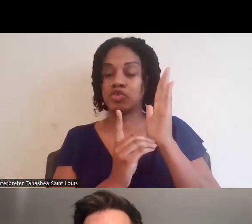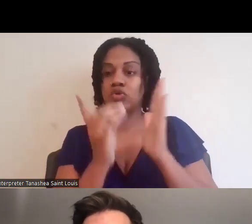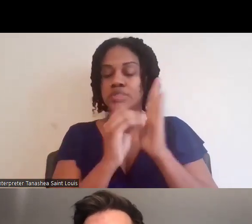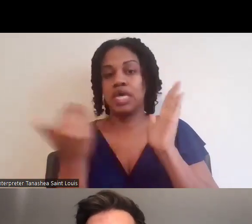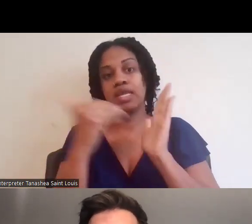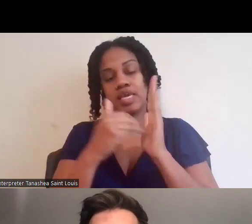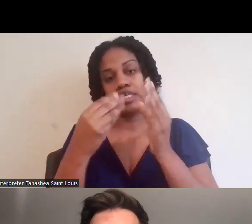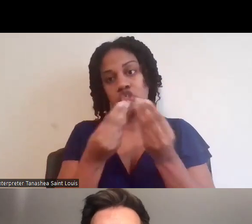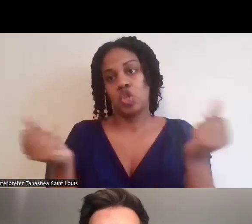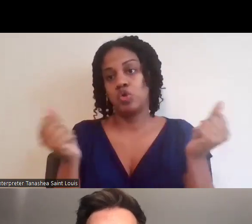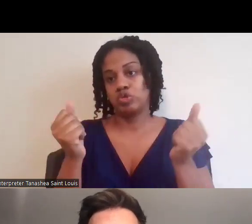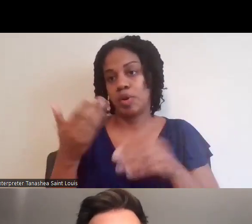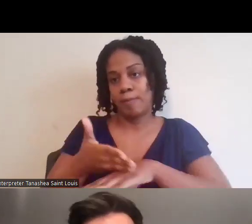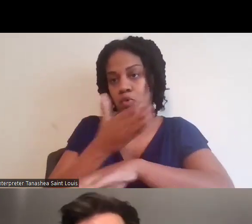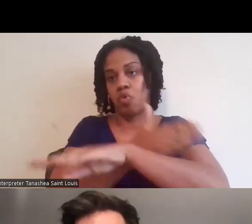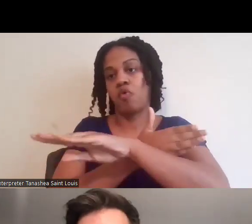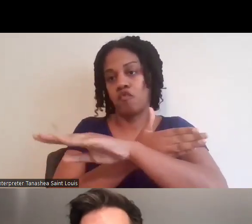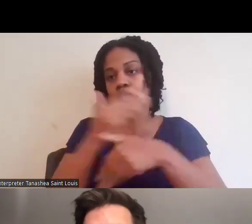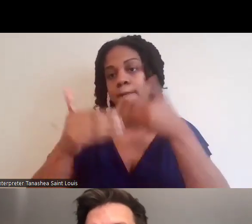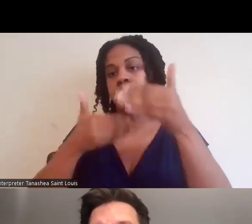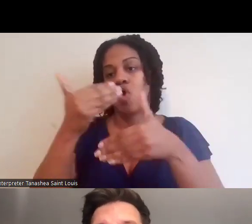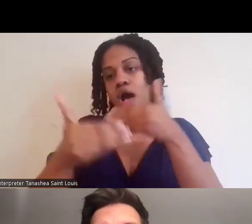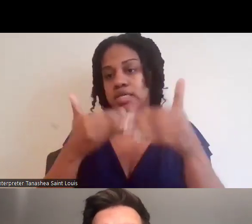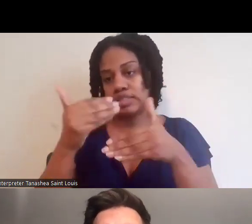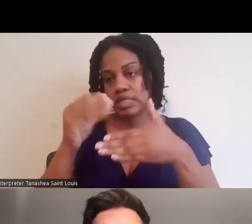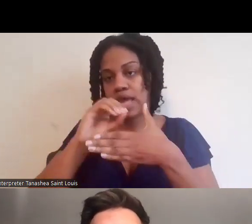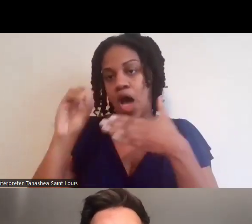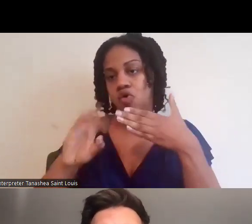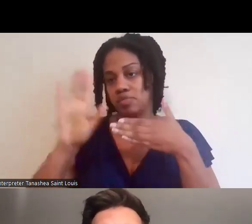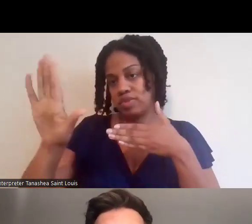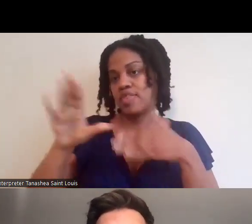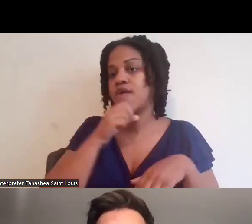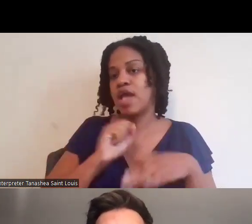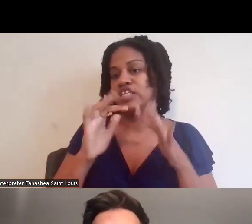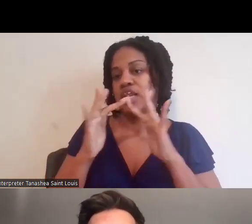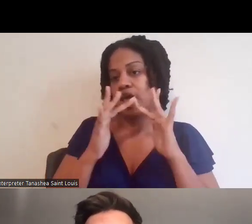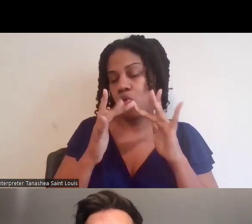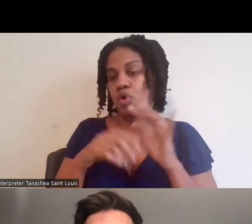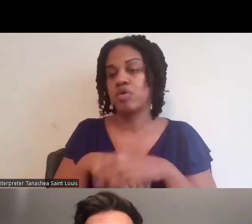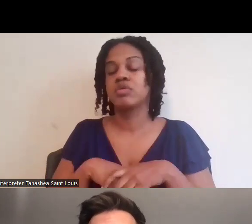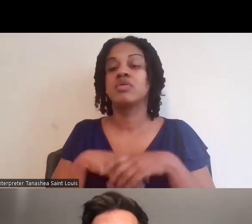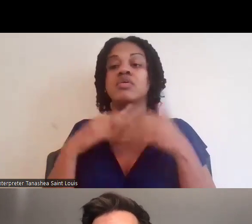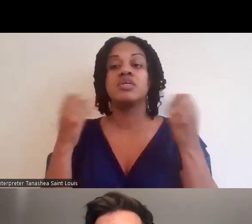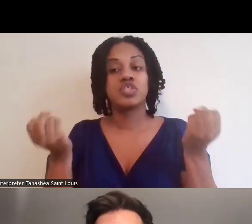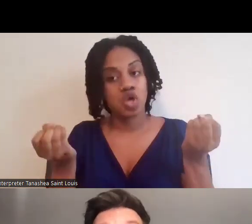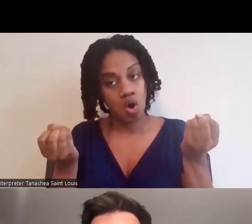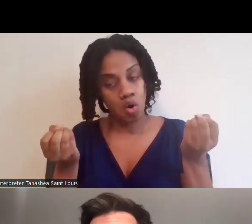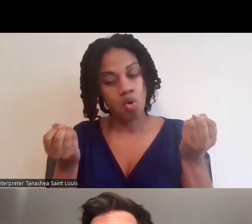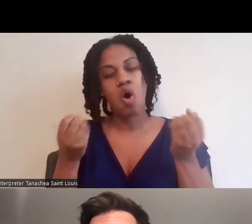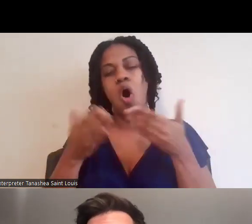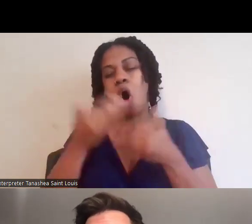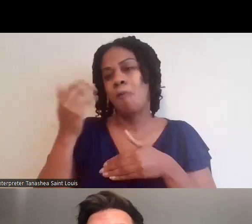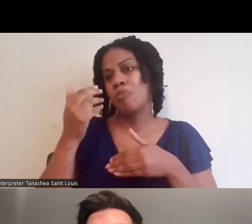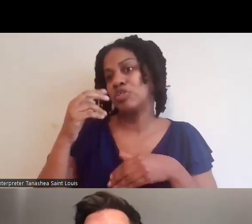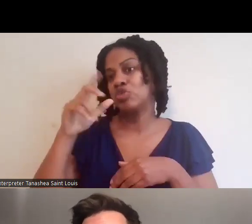to improve the processes and outcomes of their aging networks. So all in all, we have almost